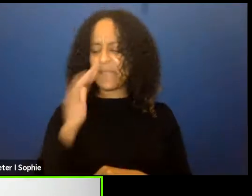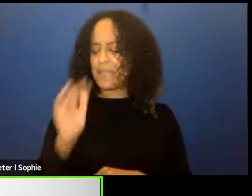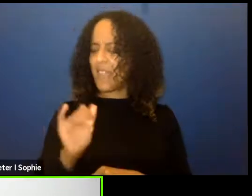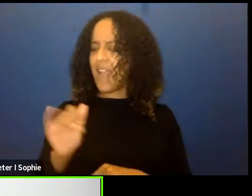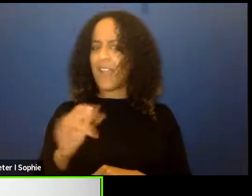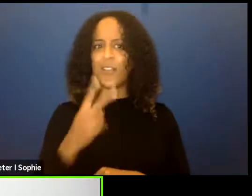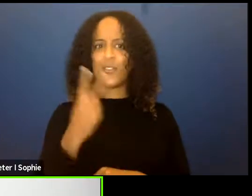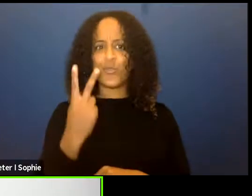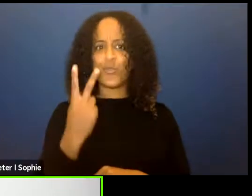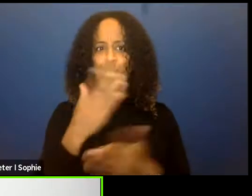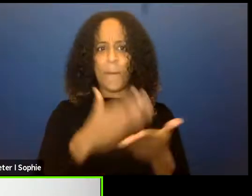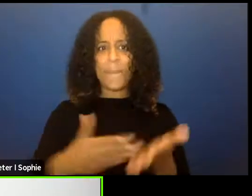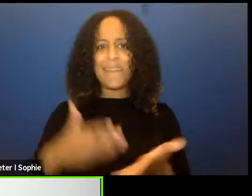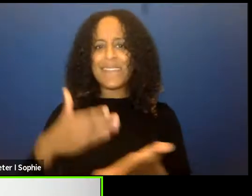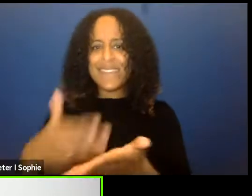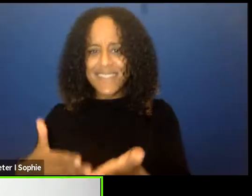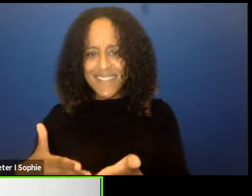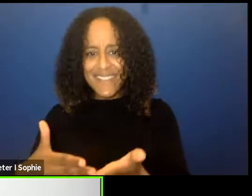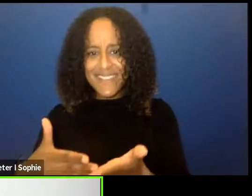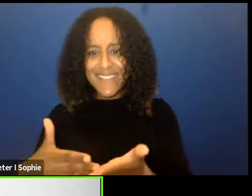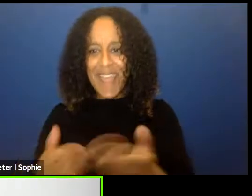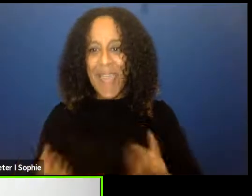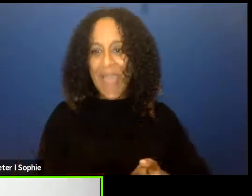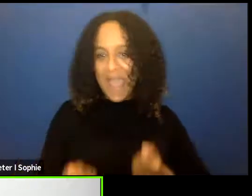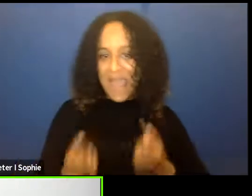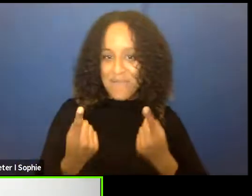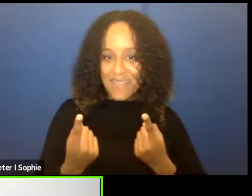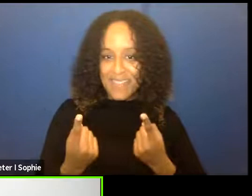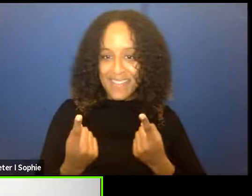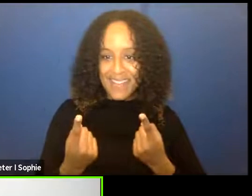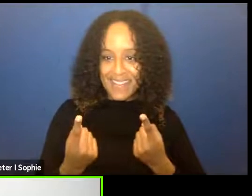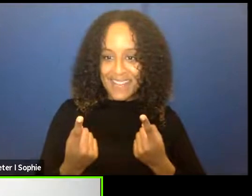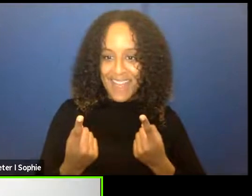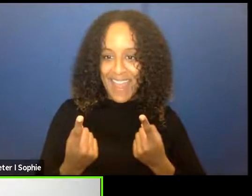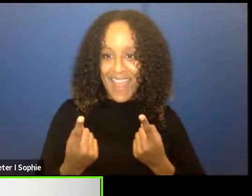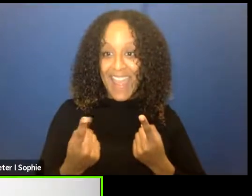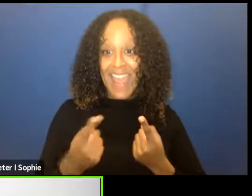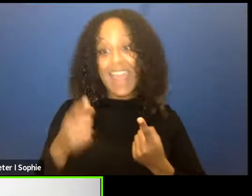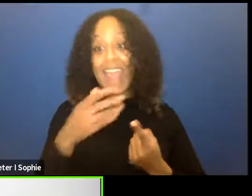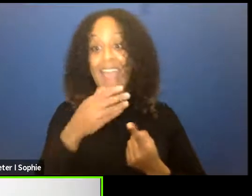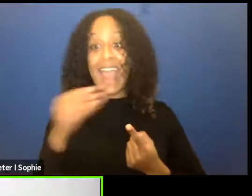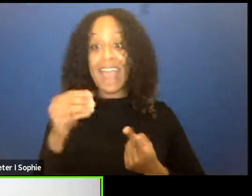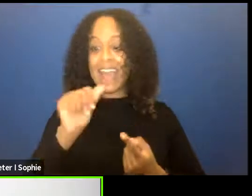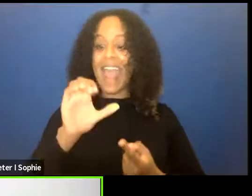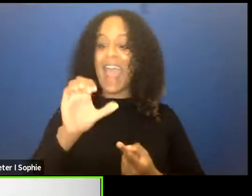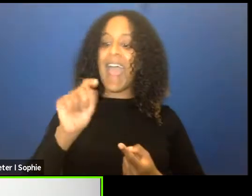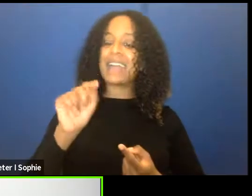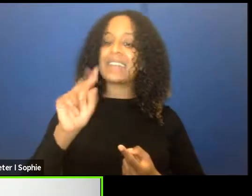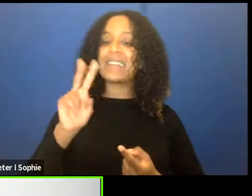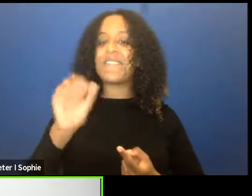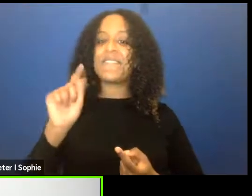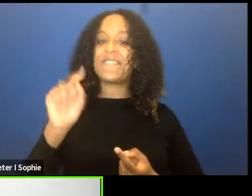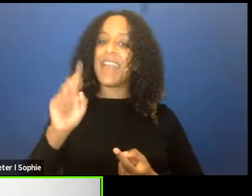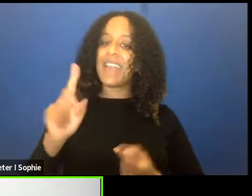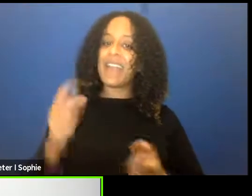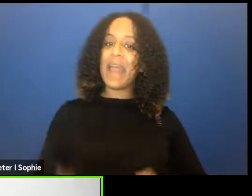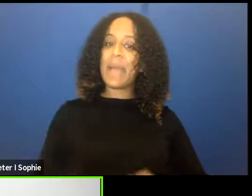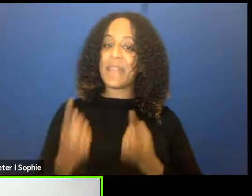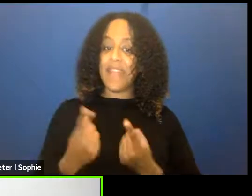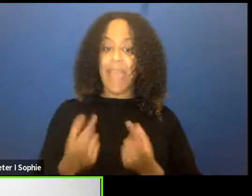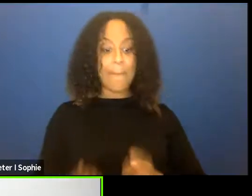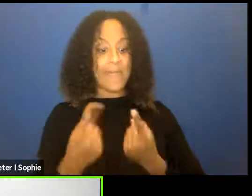two pieces of empathy and activated empathy, right? It's more the empathy